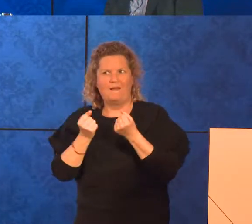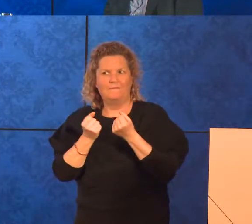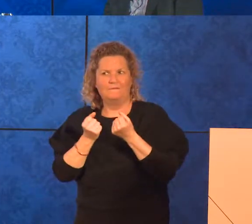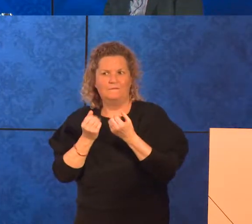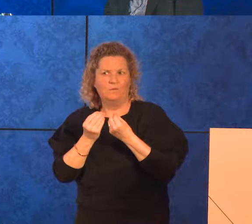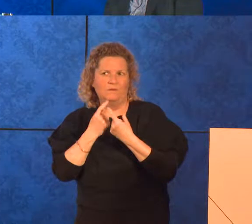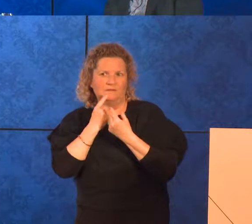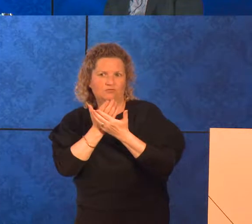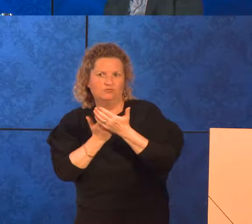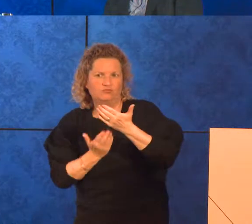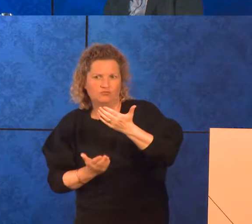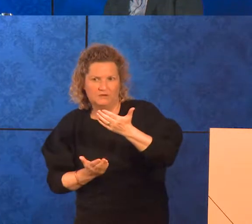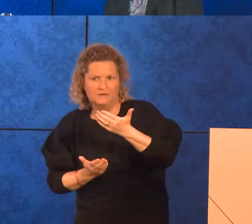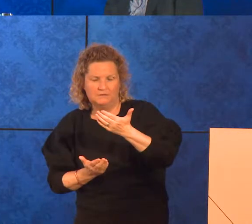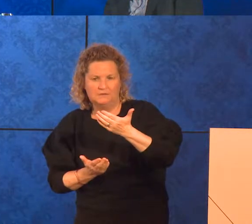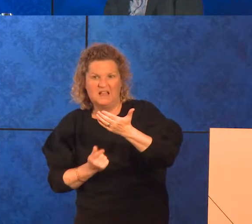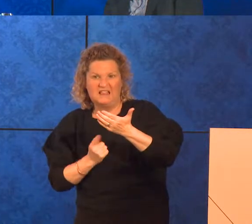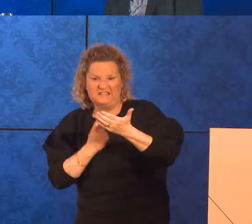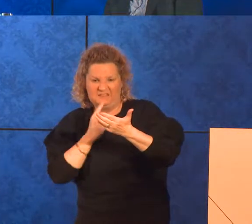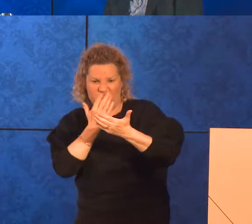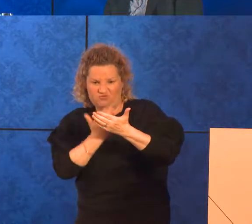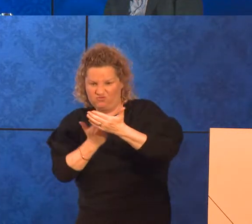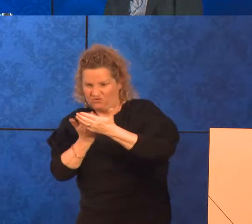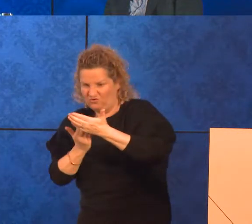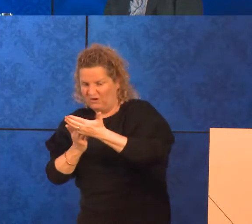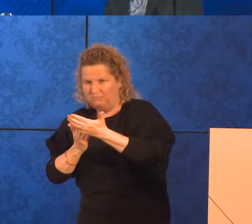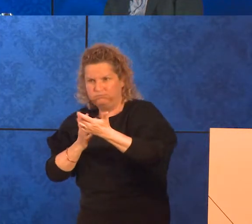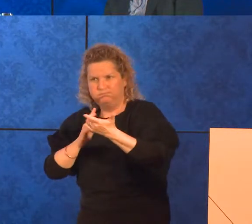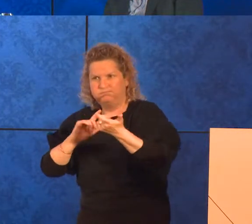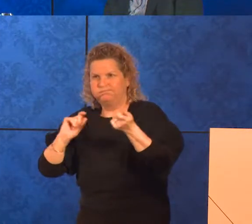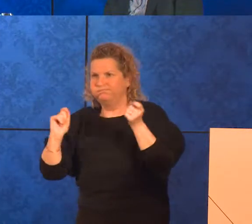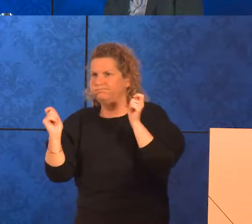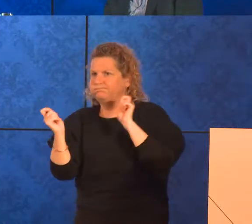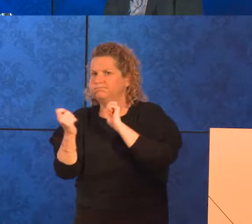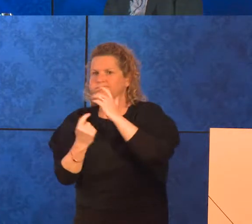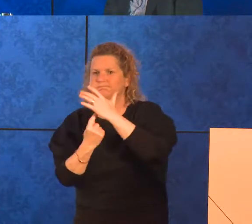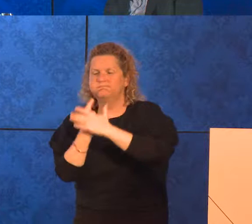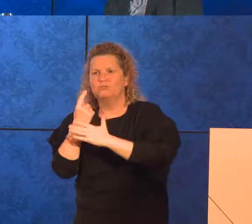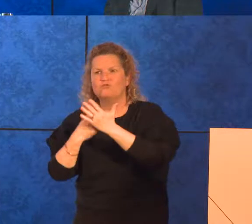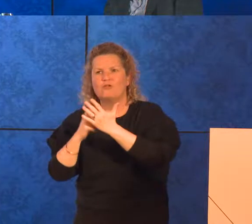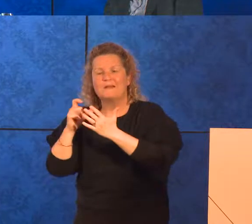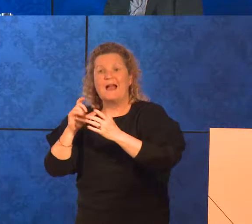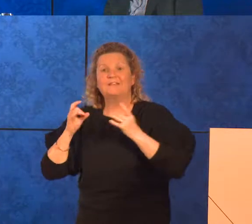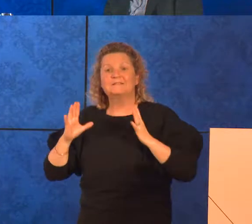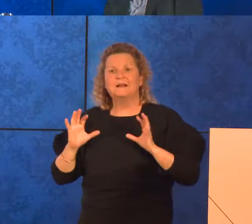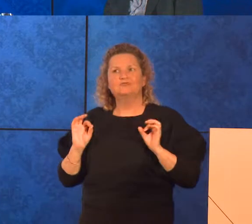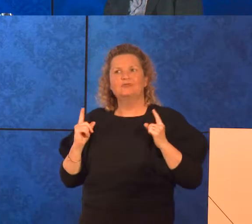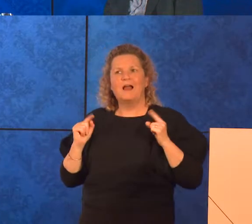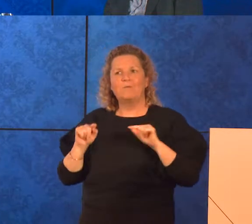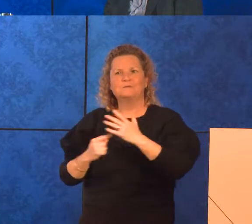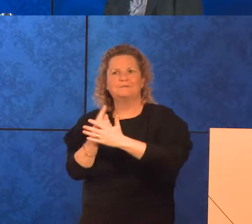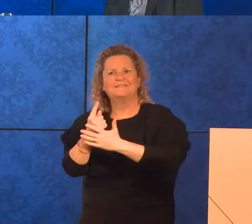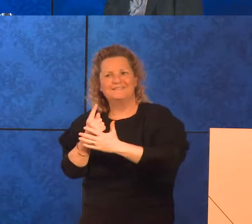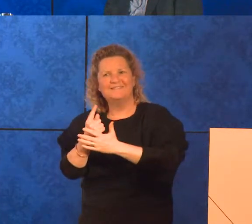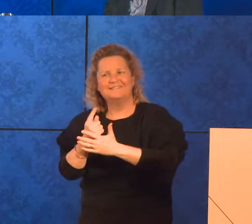What it has done is changed immensely, and the Royal Commission really I don't think realised that at the beginning, and there